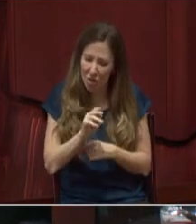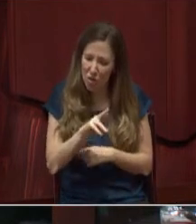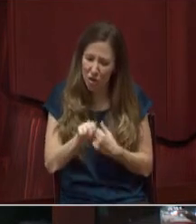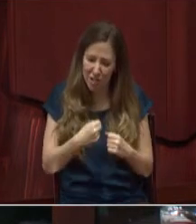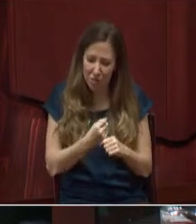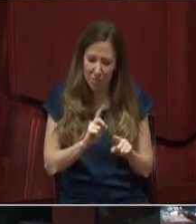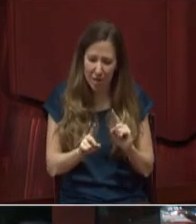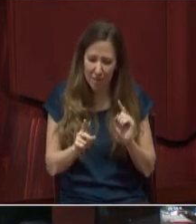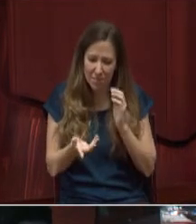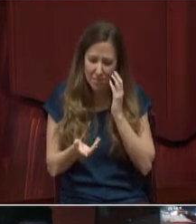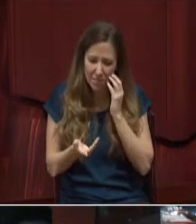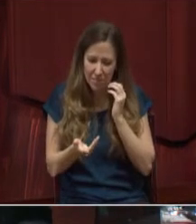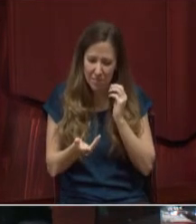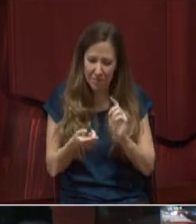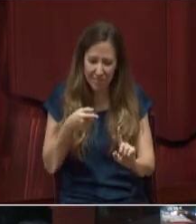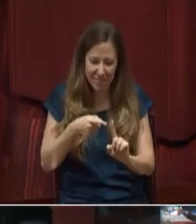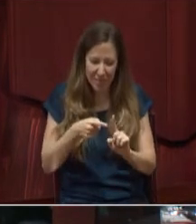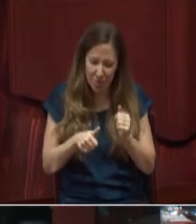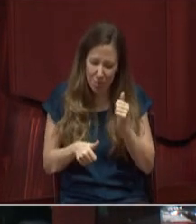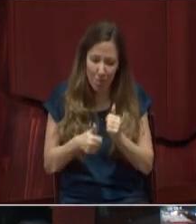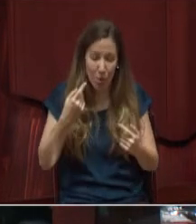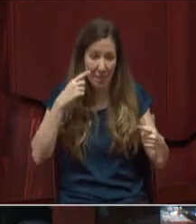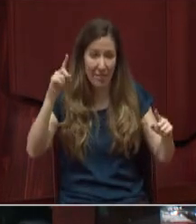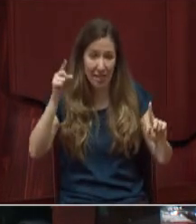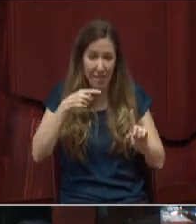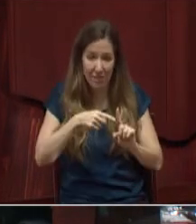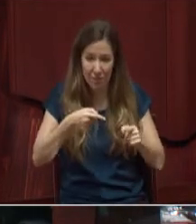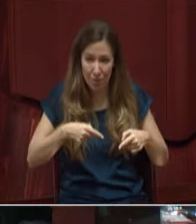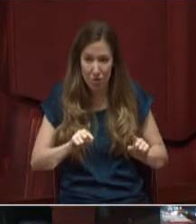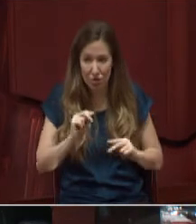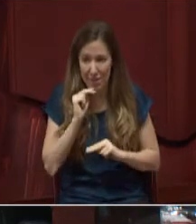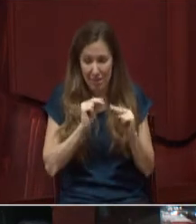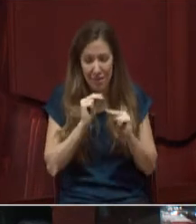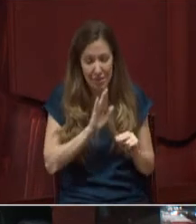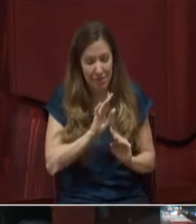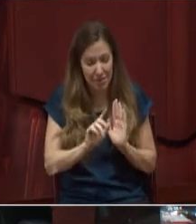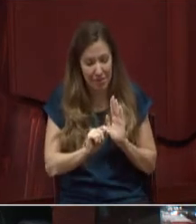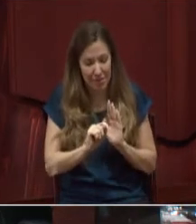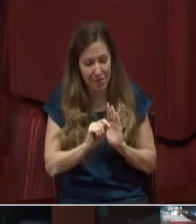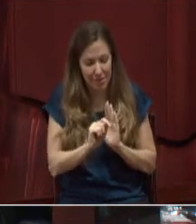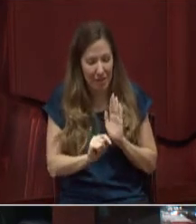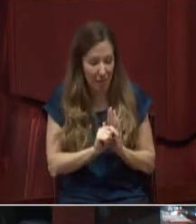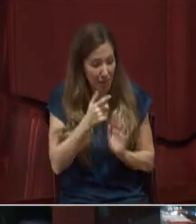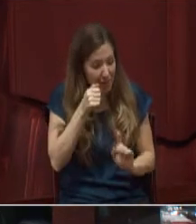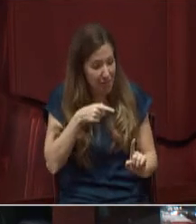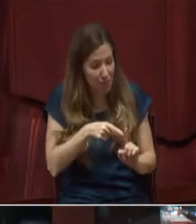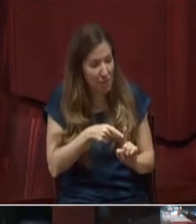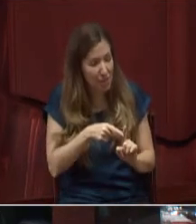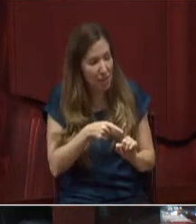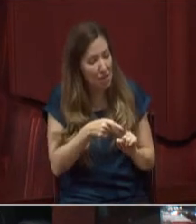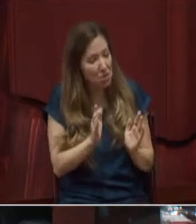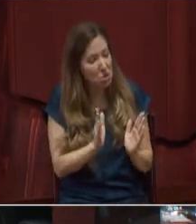years. But the height of its effectiveness was the Nixon administration, and there was because it was